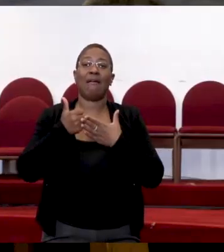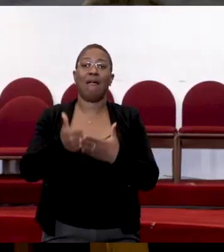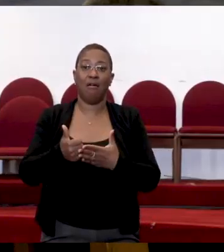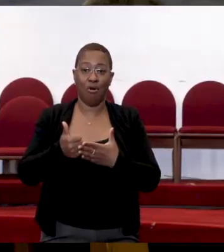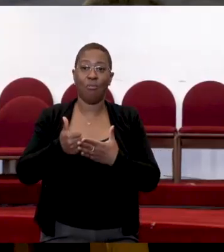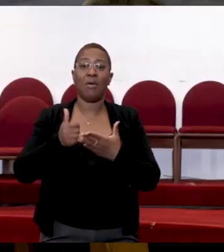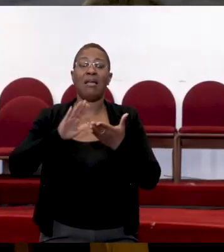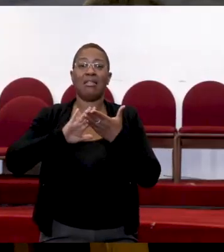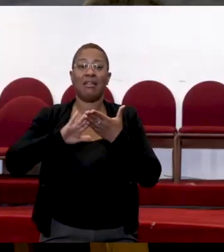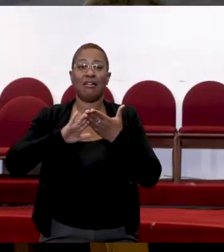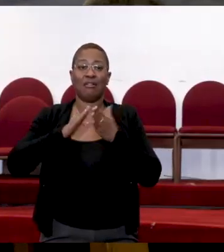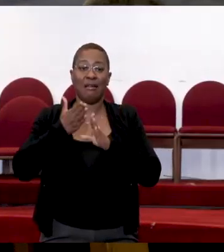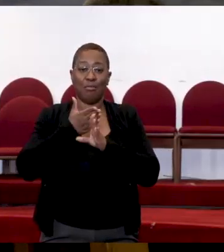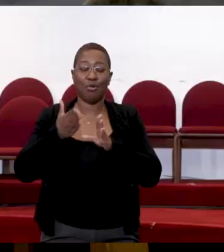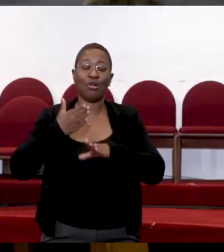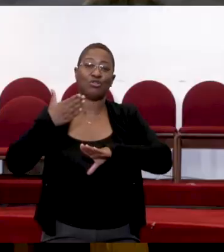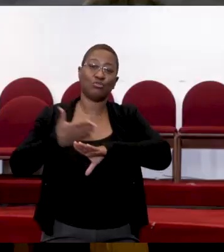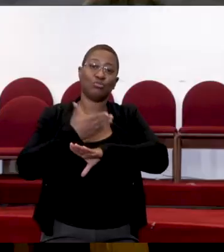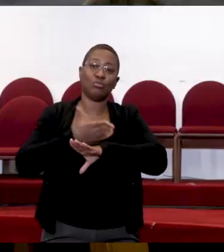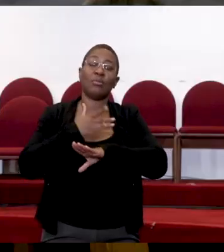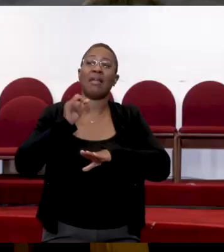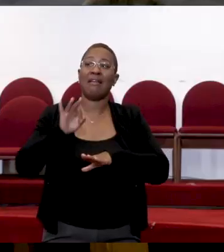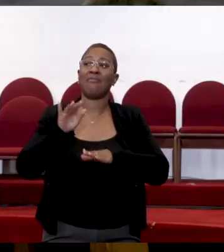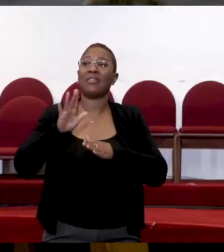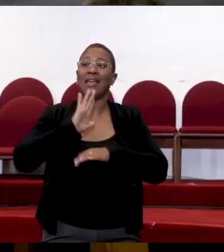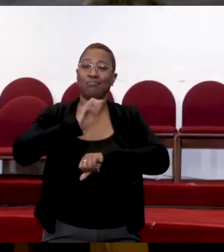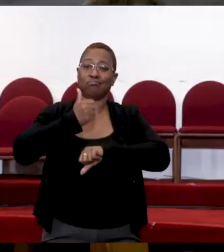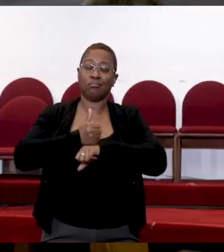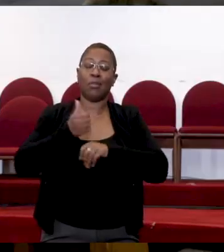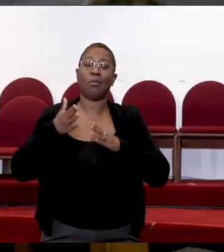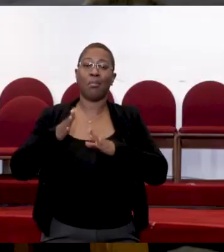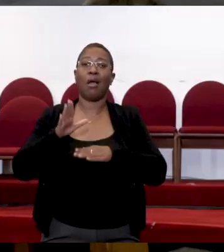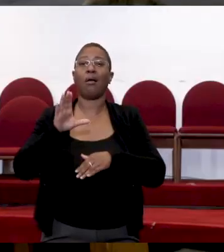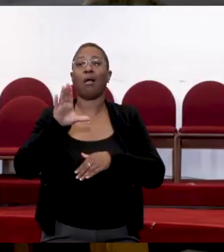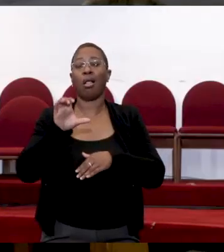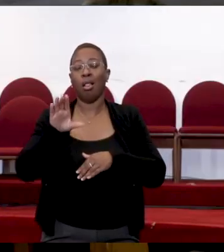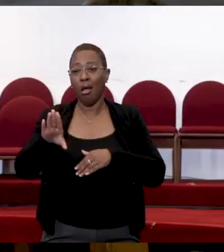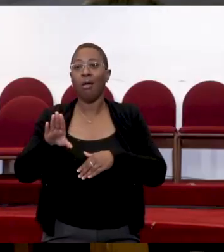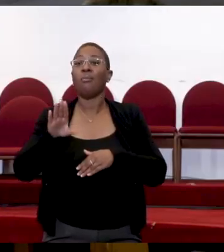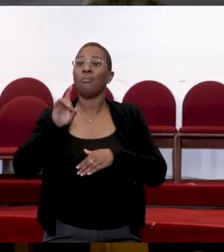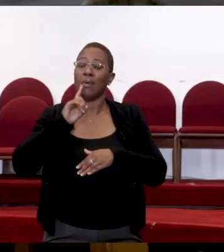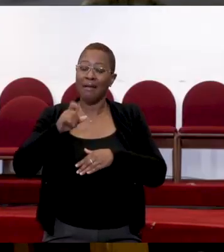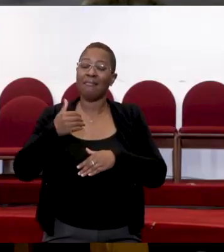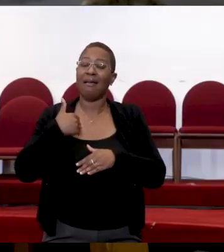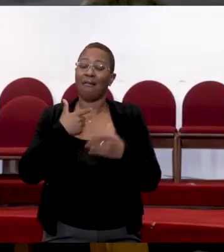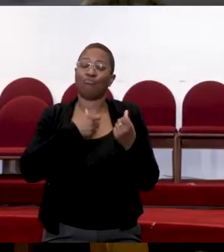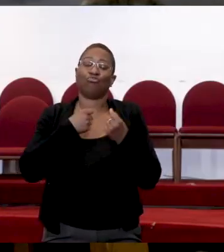neighborhood come back when the neighbors are engaged themselves. So thank you very much for serving as a president.